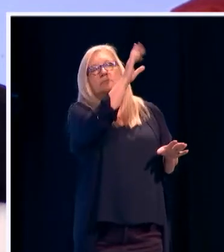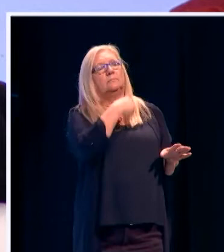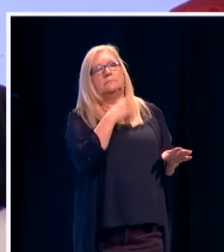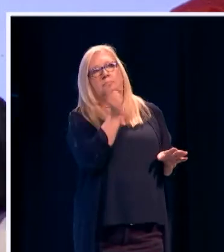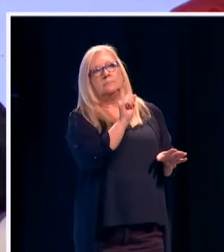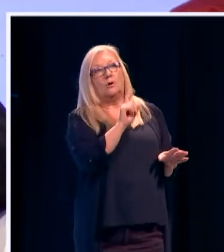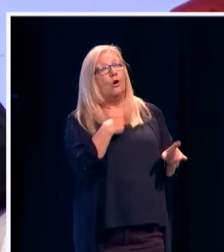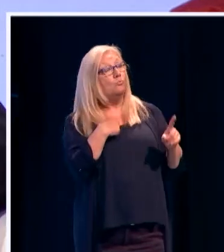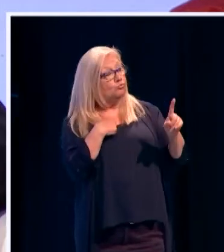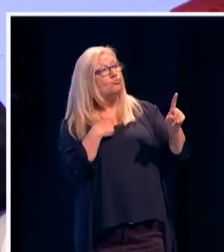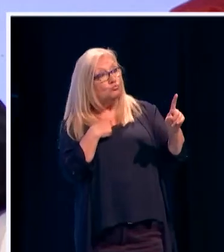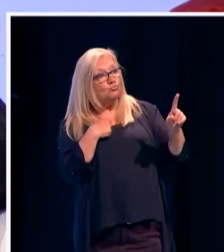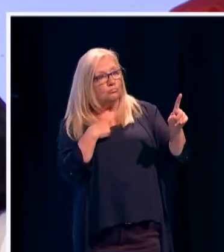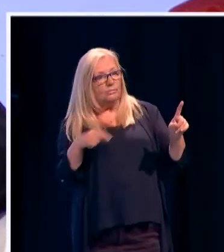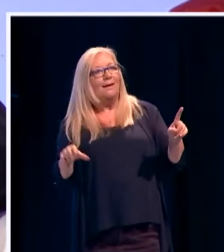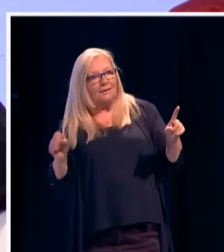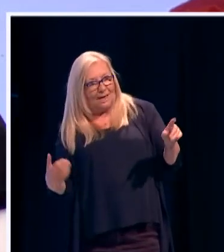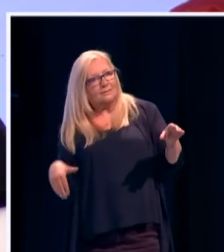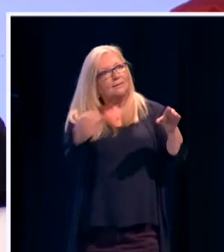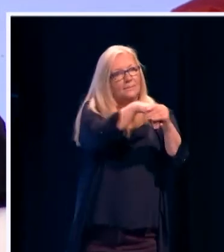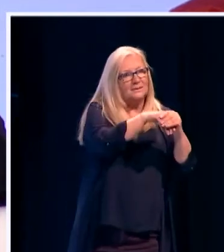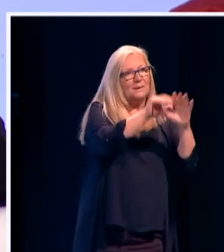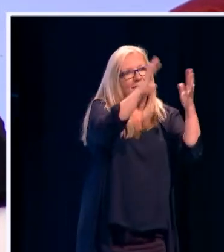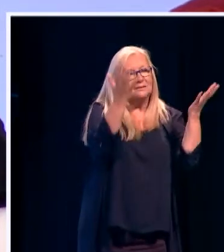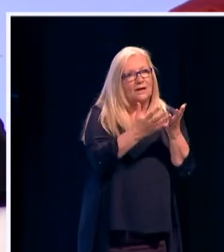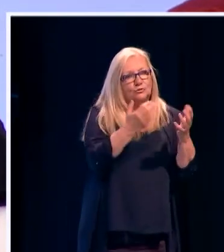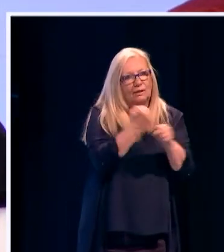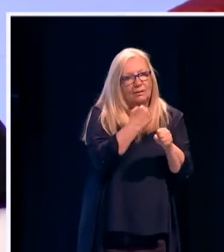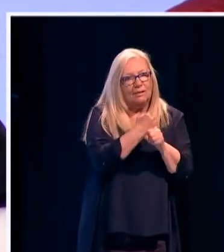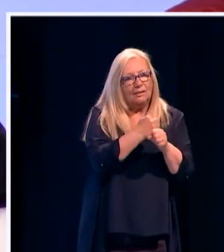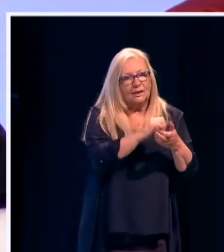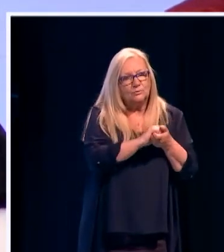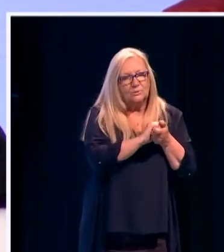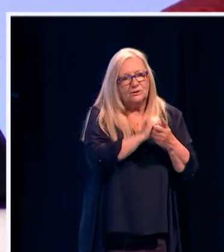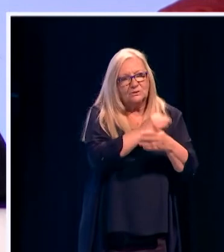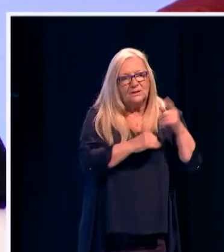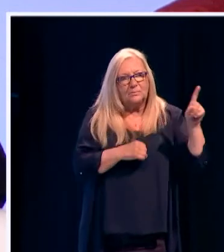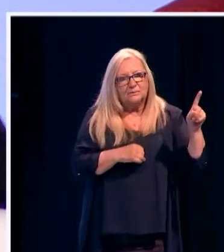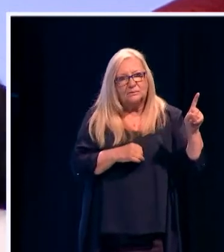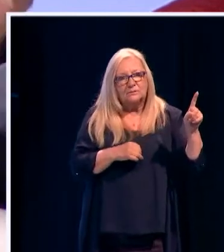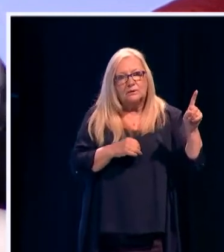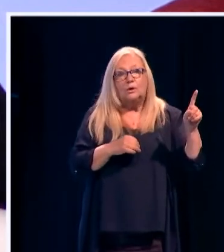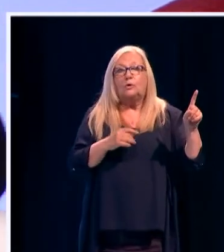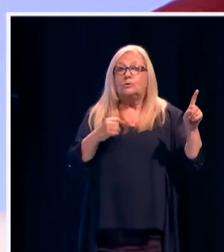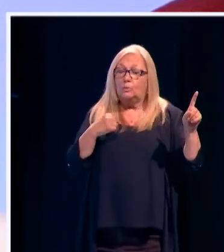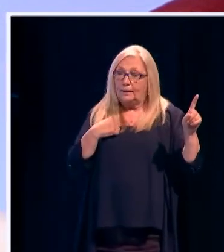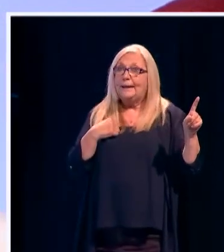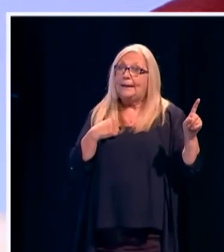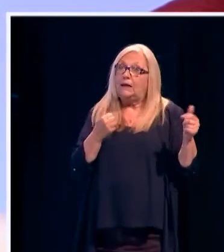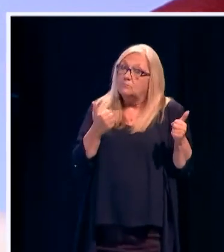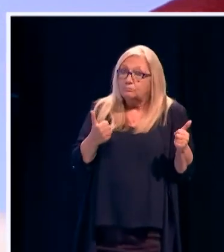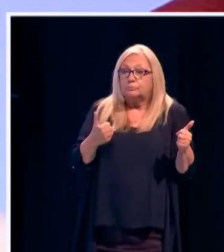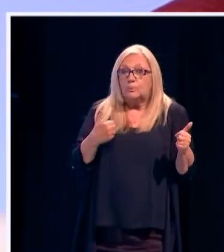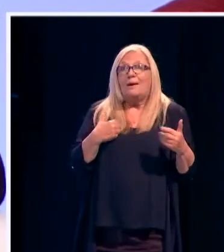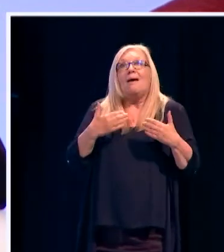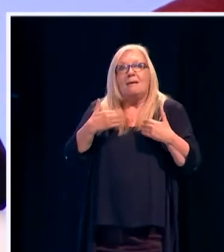and participate to the action. So we have done a lot. We were very lucky that we have